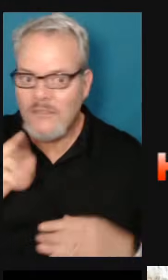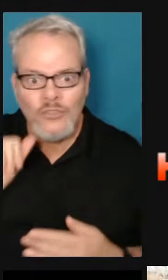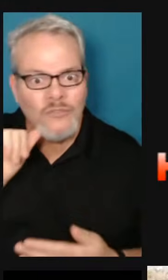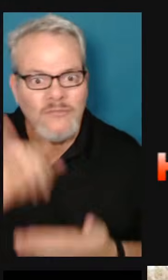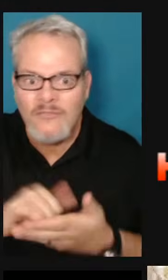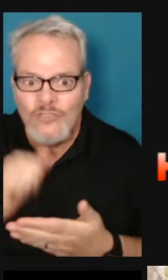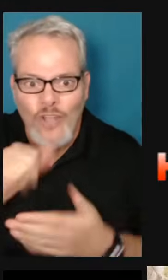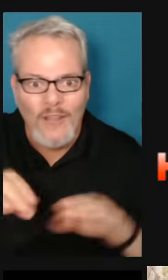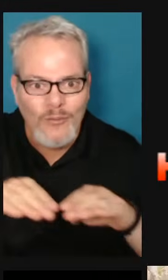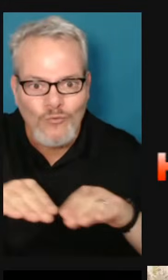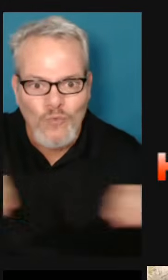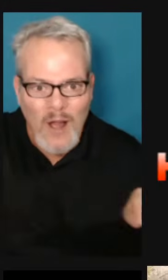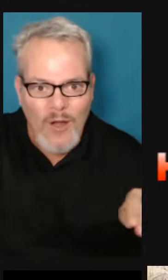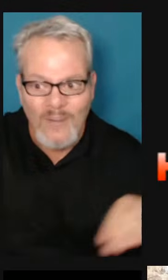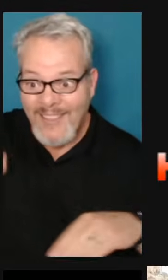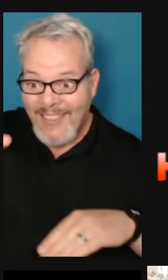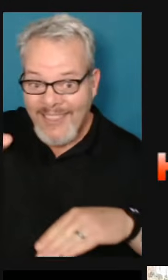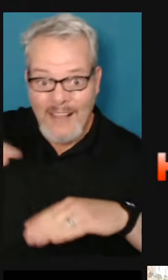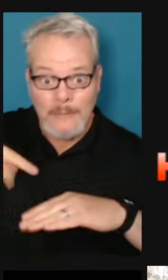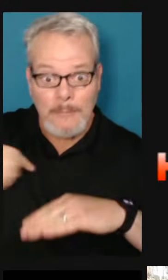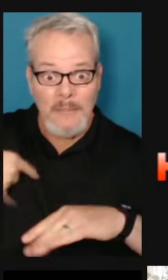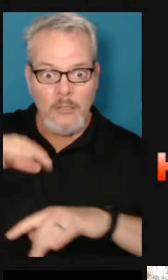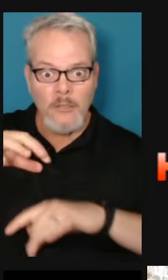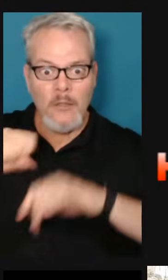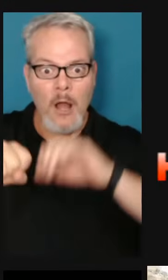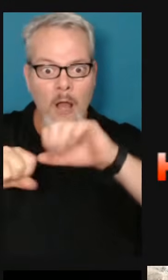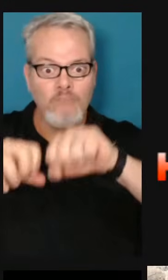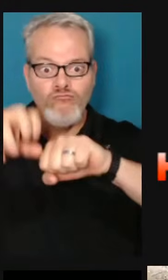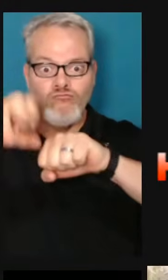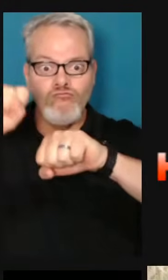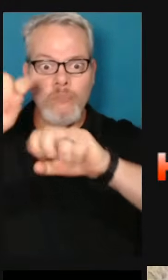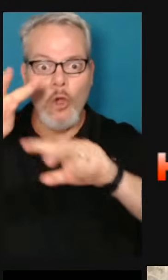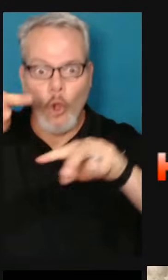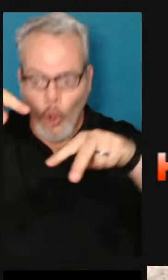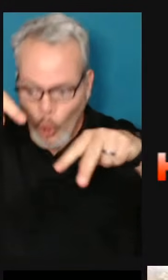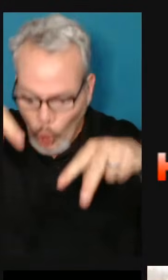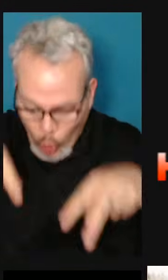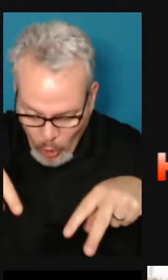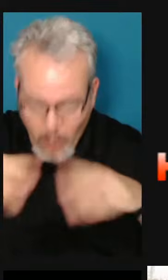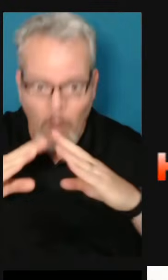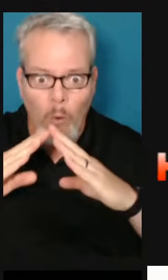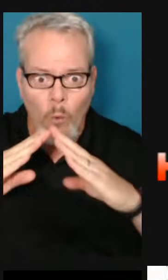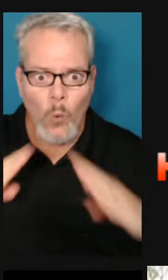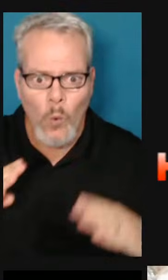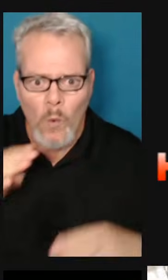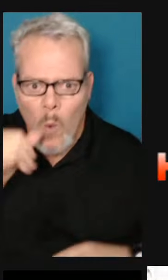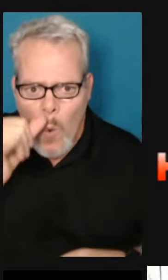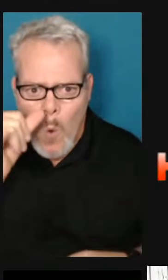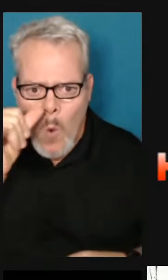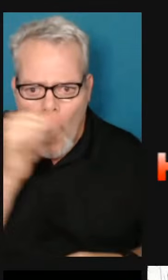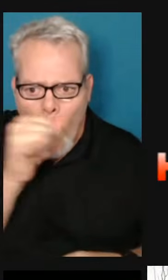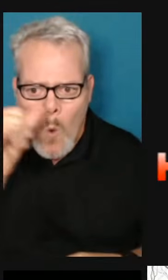on a ladder looking at this roof, just being like, oh boy, look at how much it's covered.